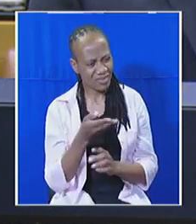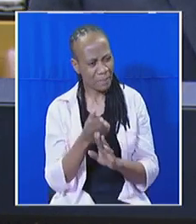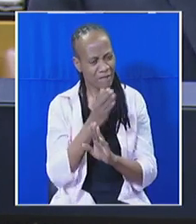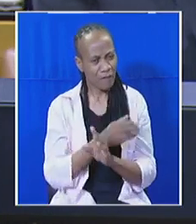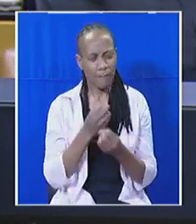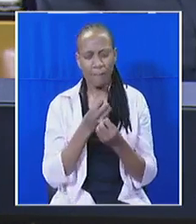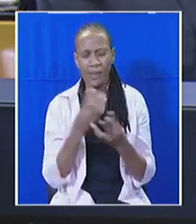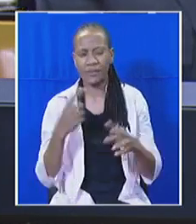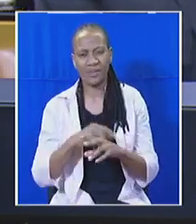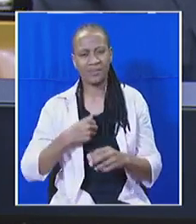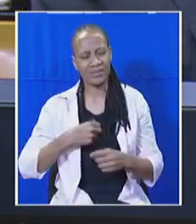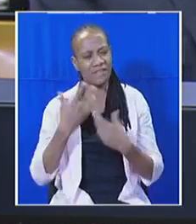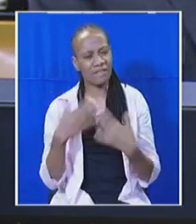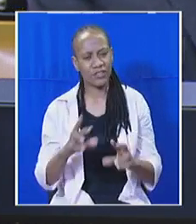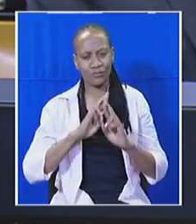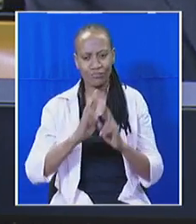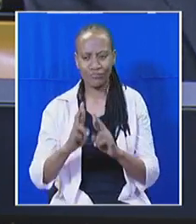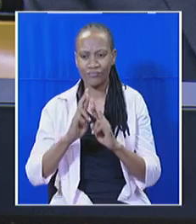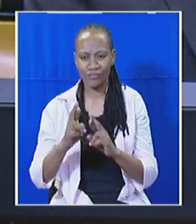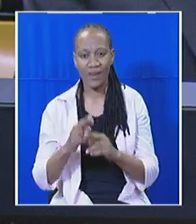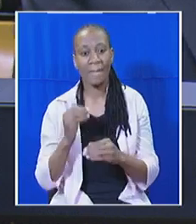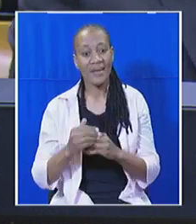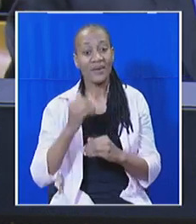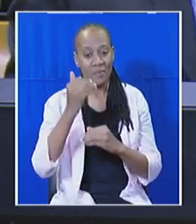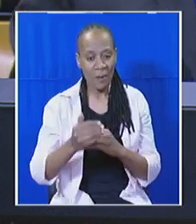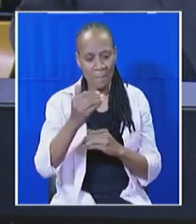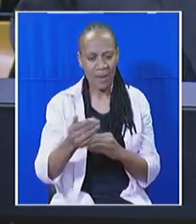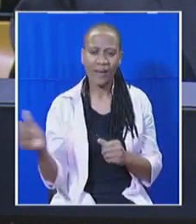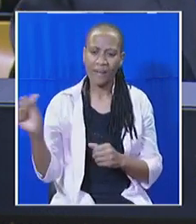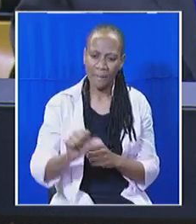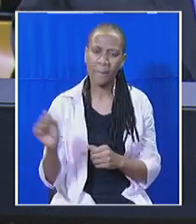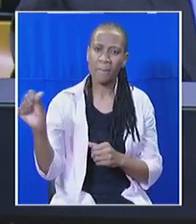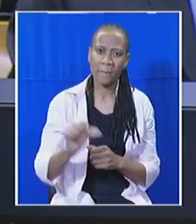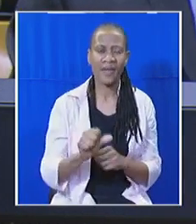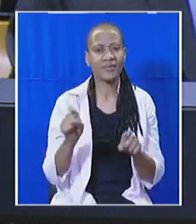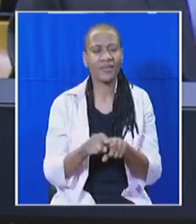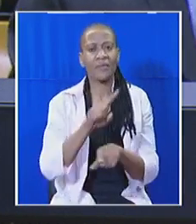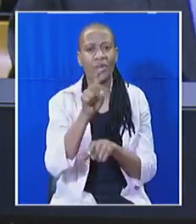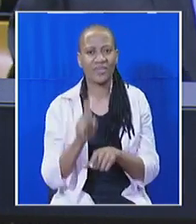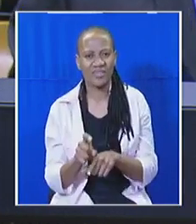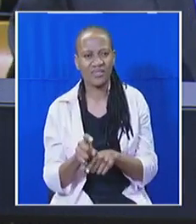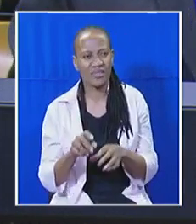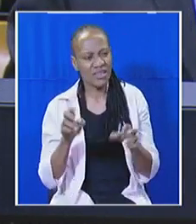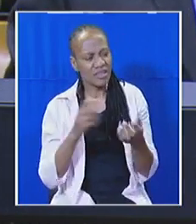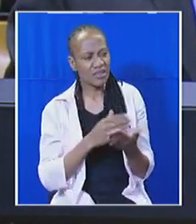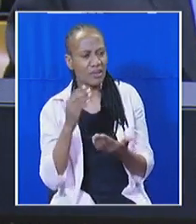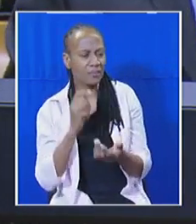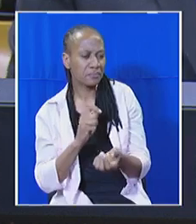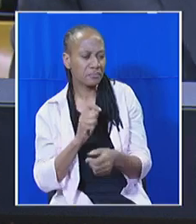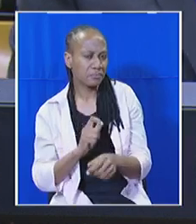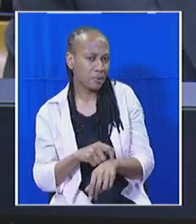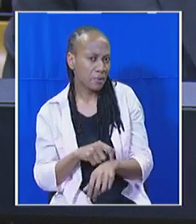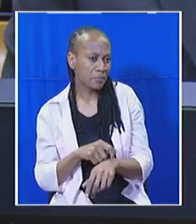before, but it always comes back in many different forms. Through questions for written reply in